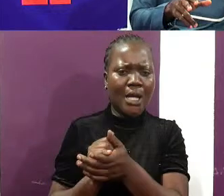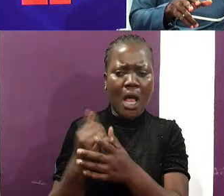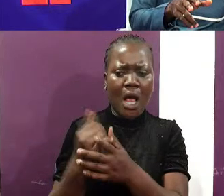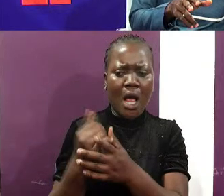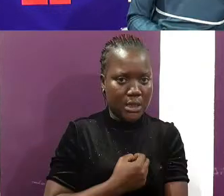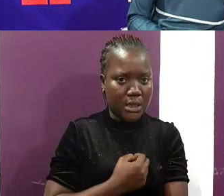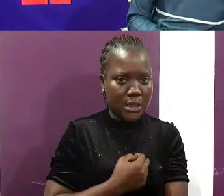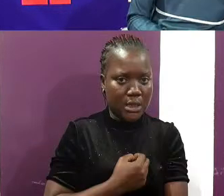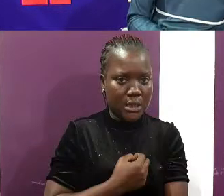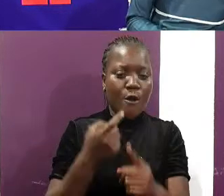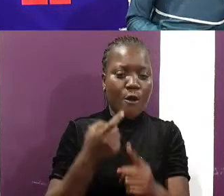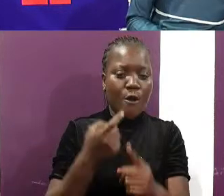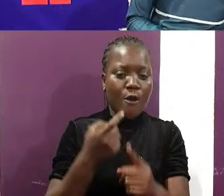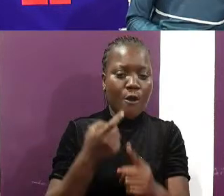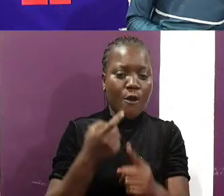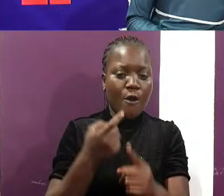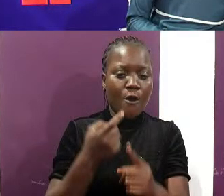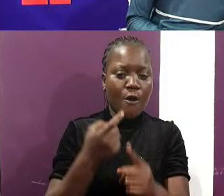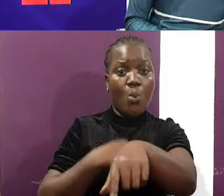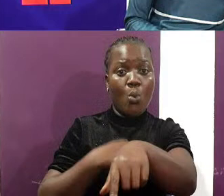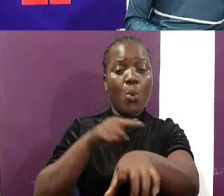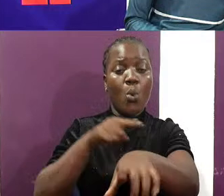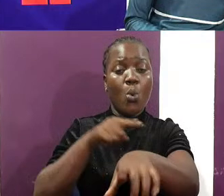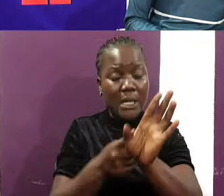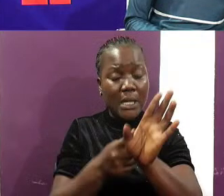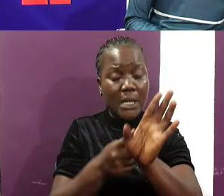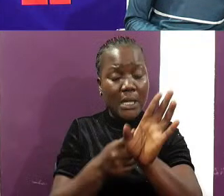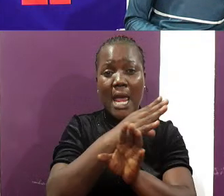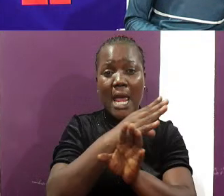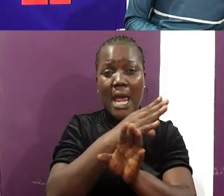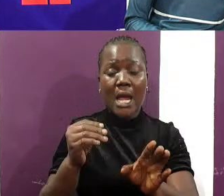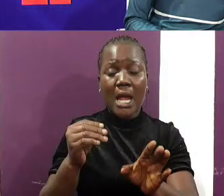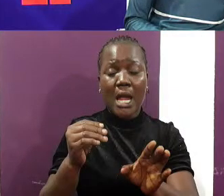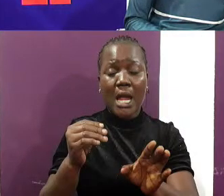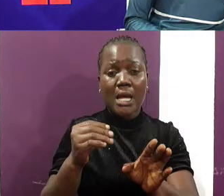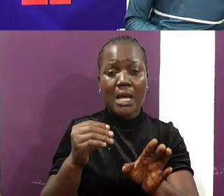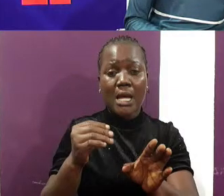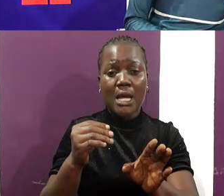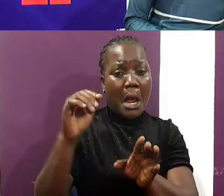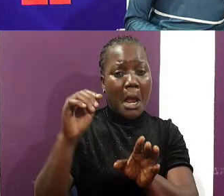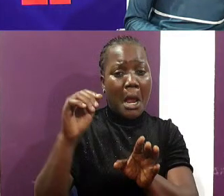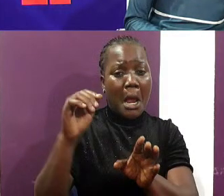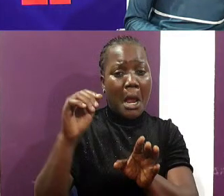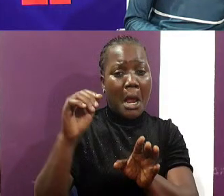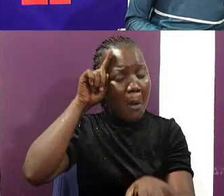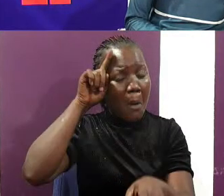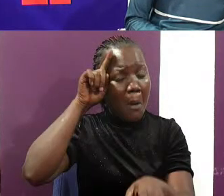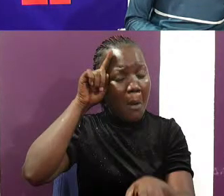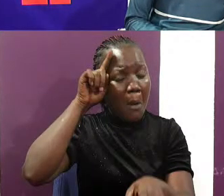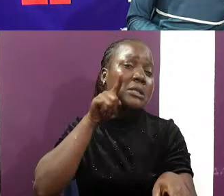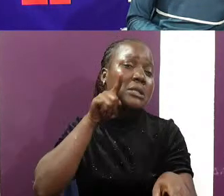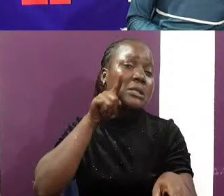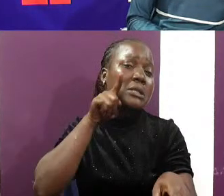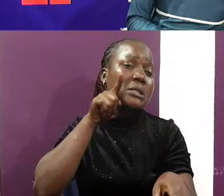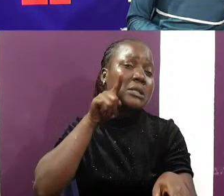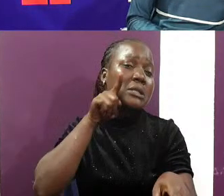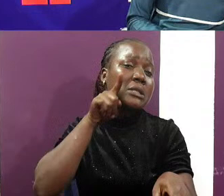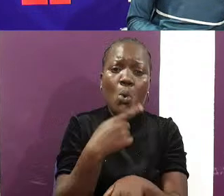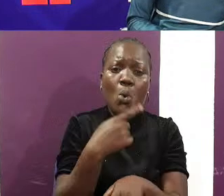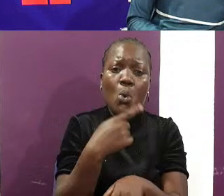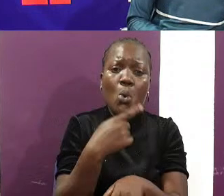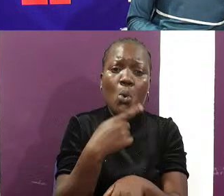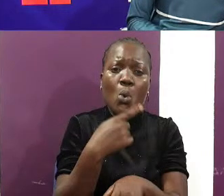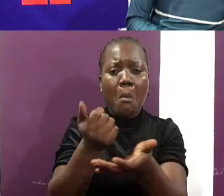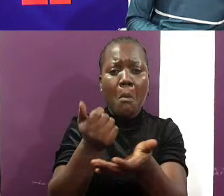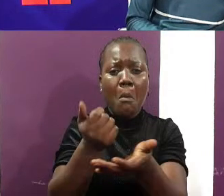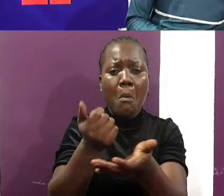no? Yeah, no free war. You know, no more to Moho, I see her. Say, Obebua, see Kafim. I tell